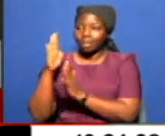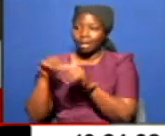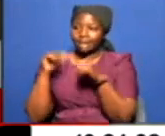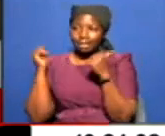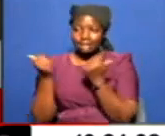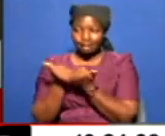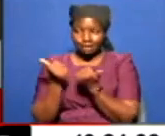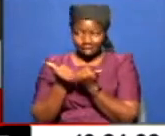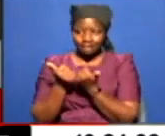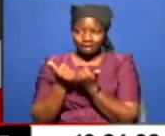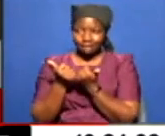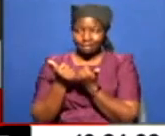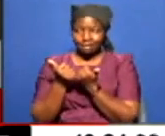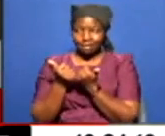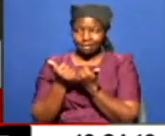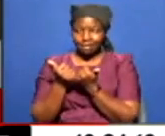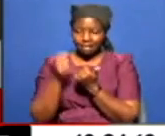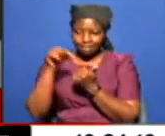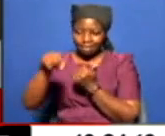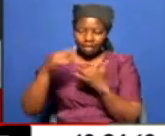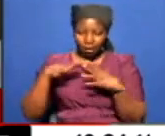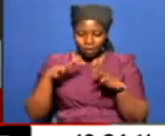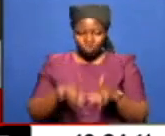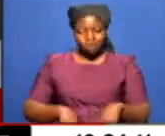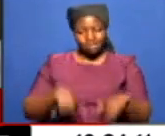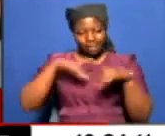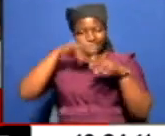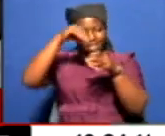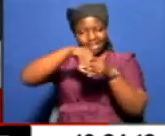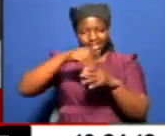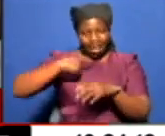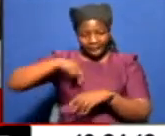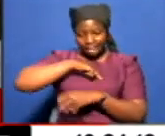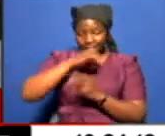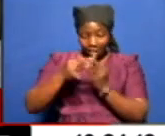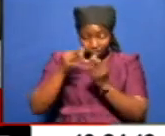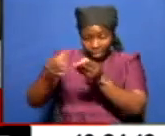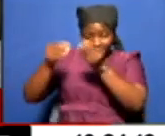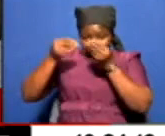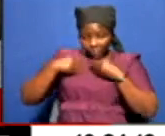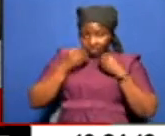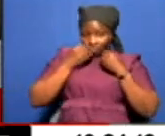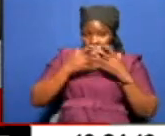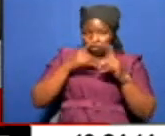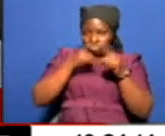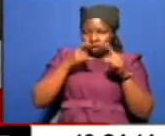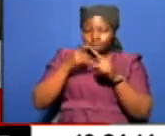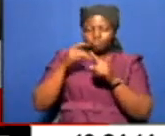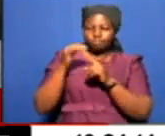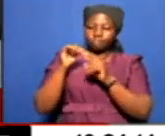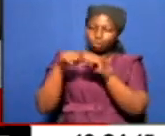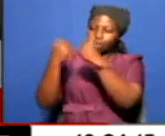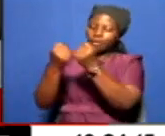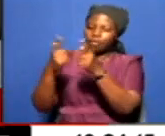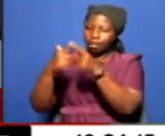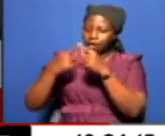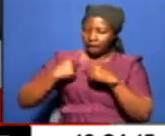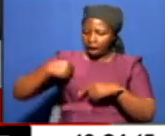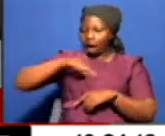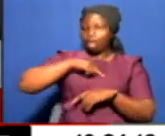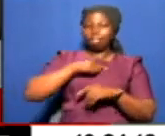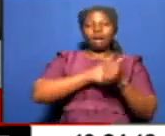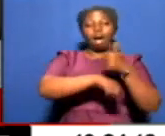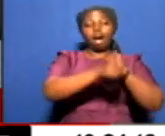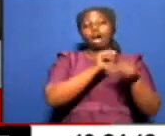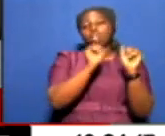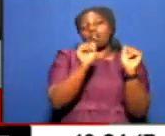within us. So if we get the information from the society, then we as enforcement agencies, we are able to perform our duty